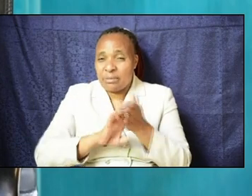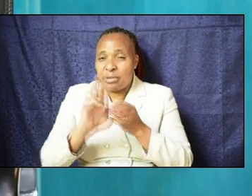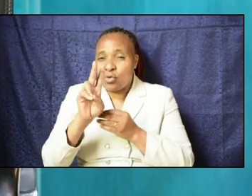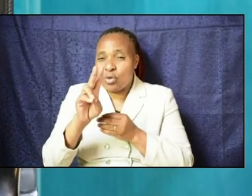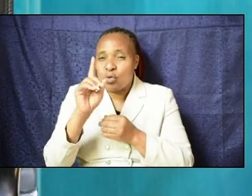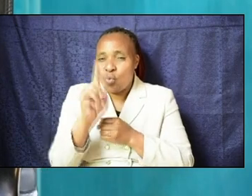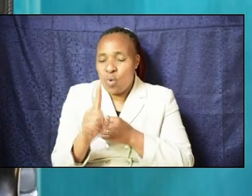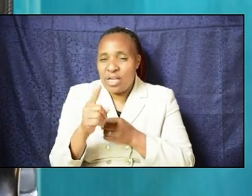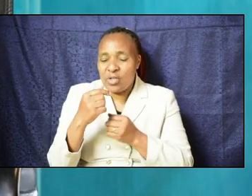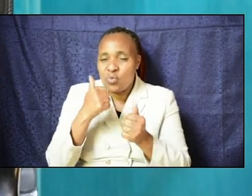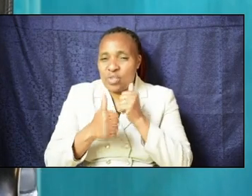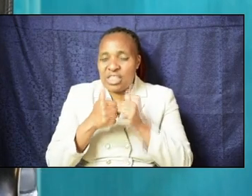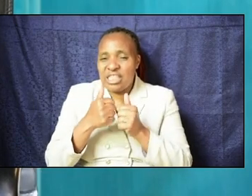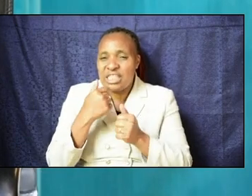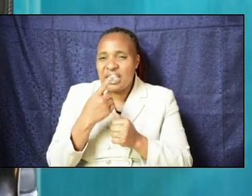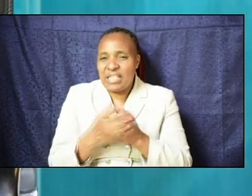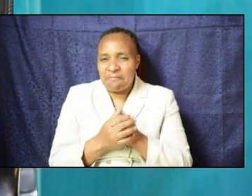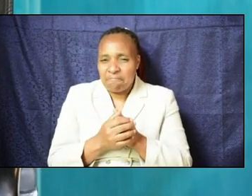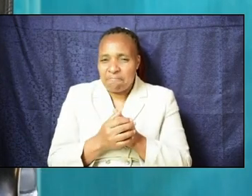21, that says,